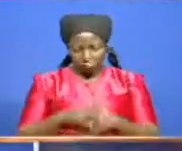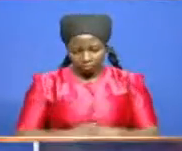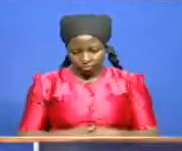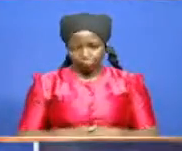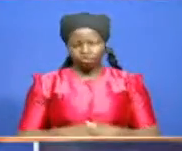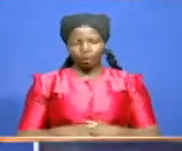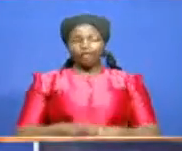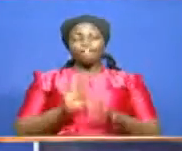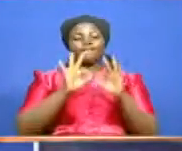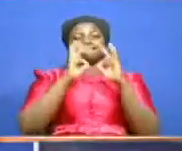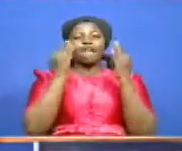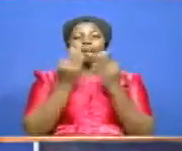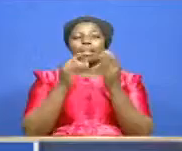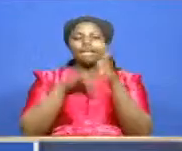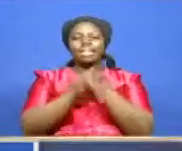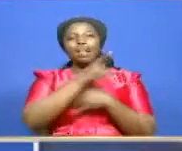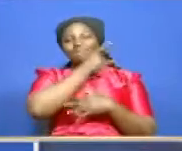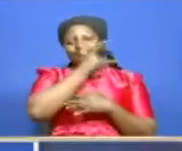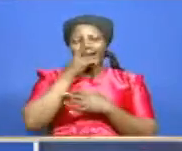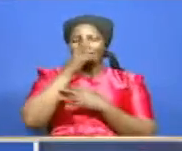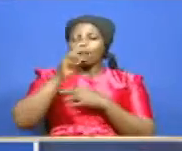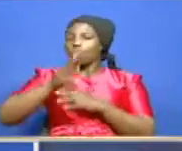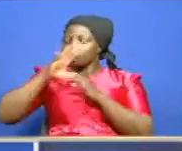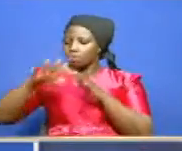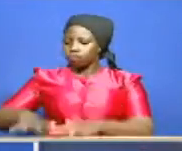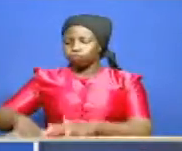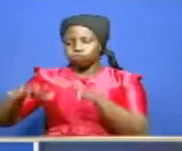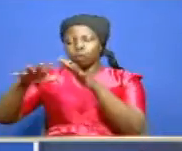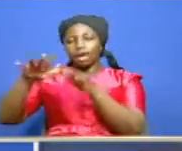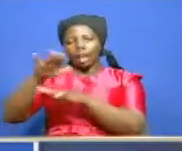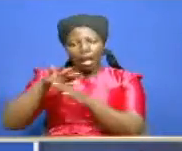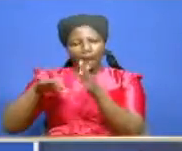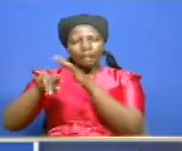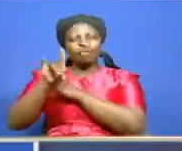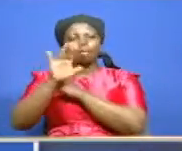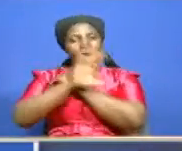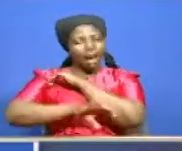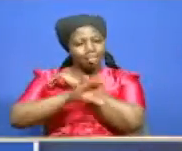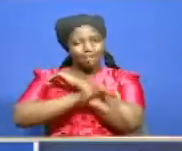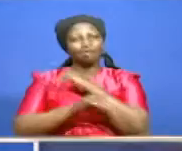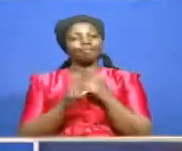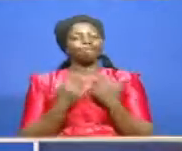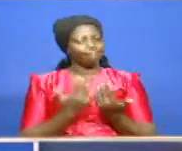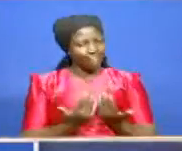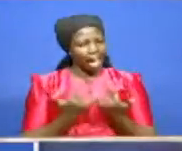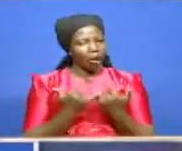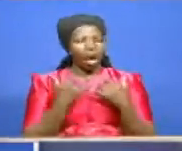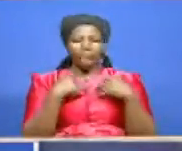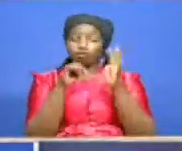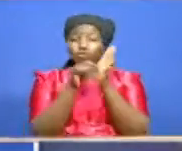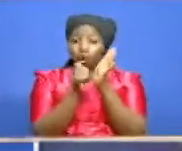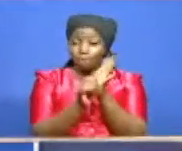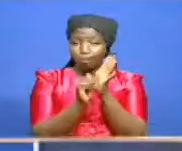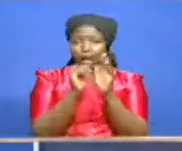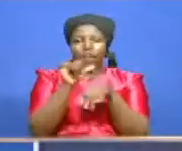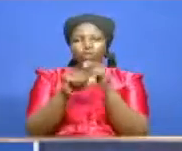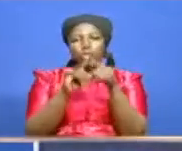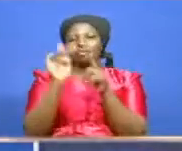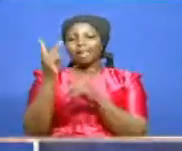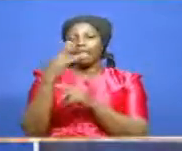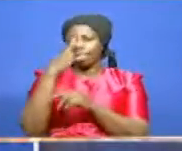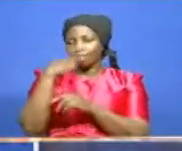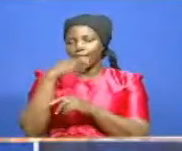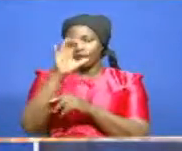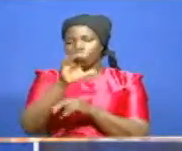Families in drought and flood-prone areas across the country are staring at a crisis, according to Kenya Red Cross